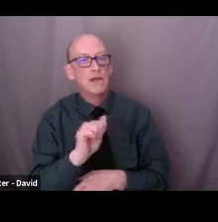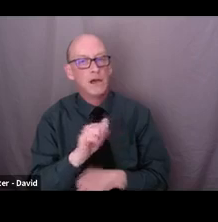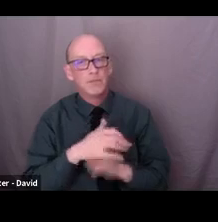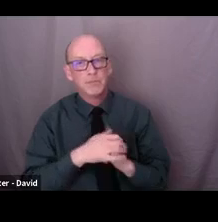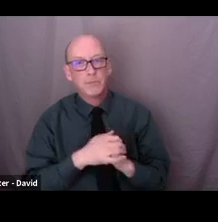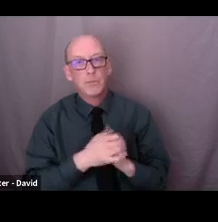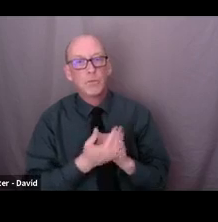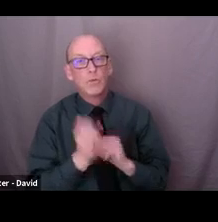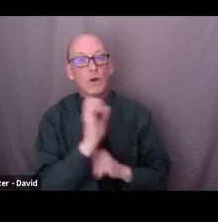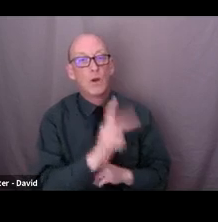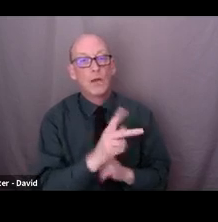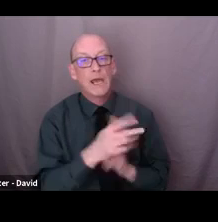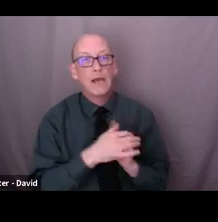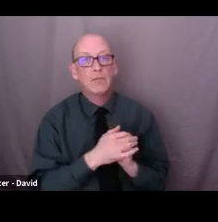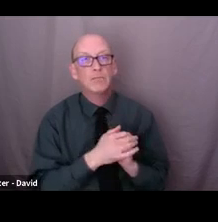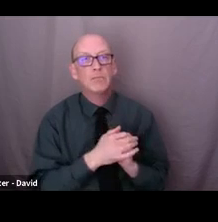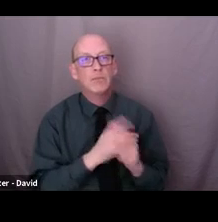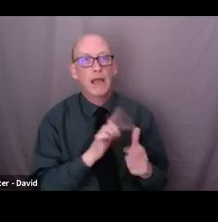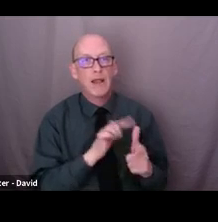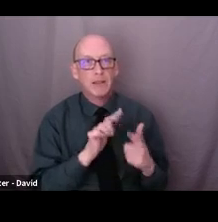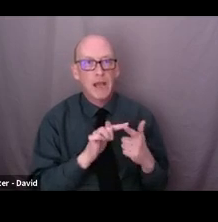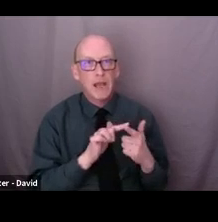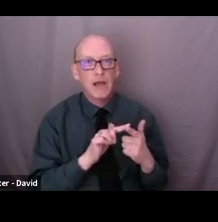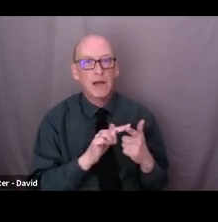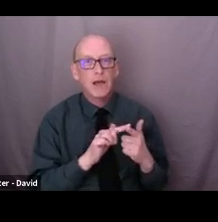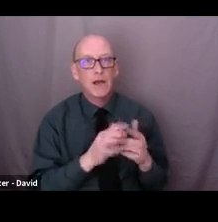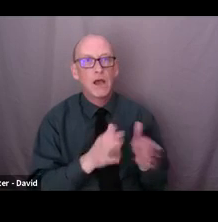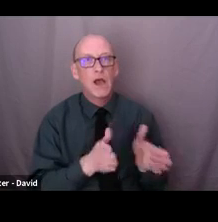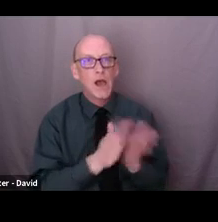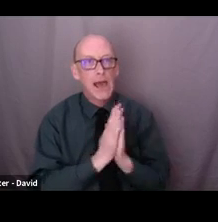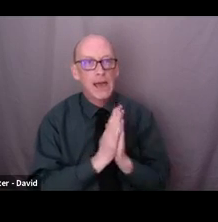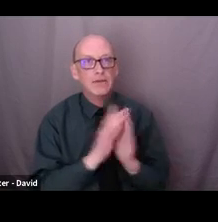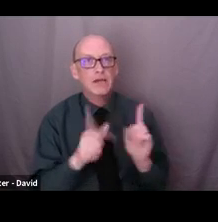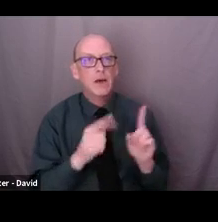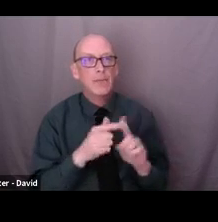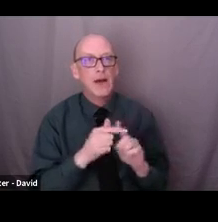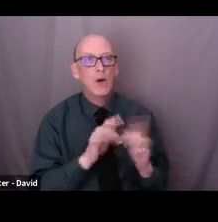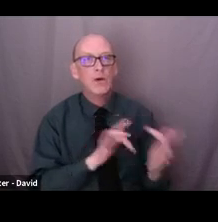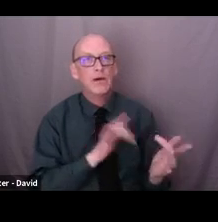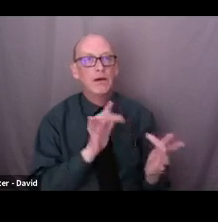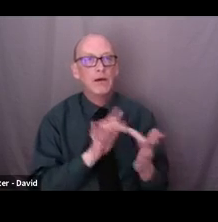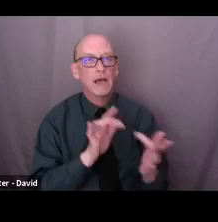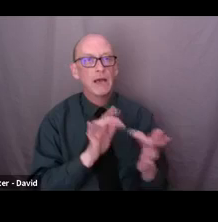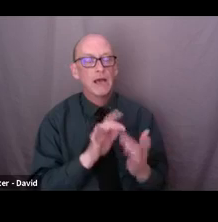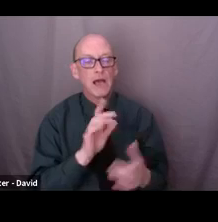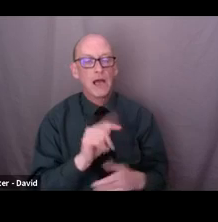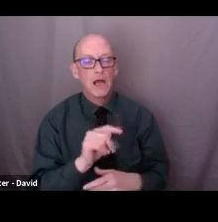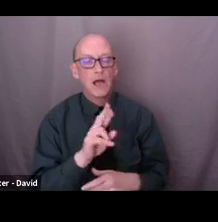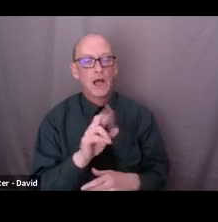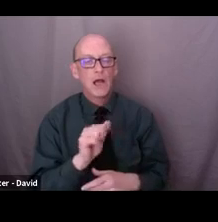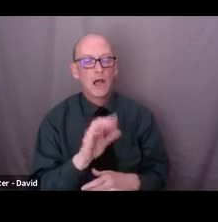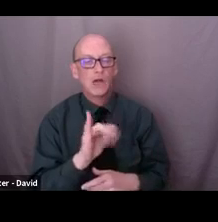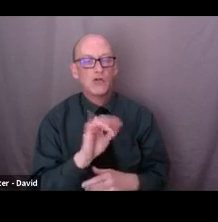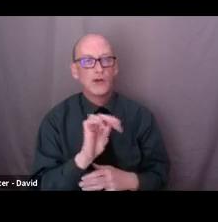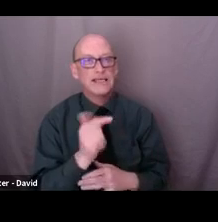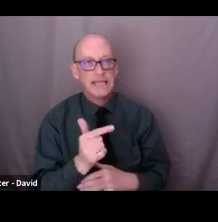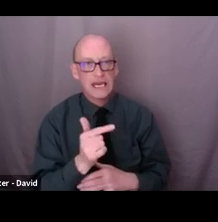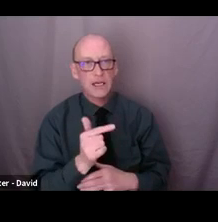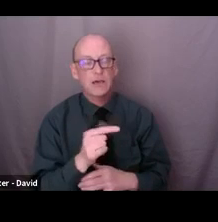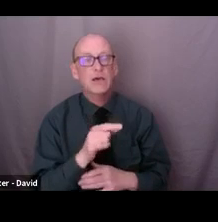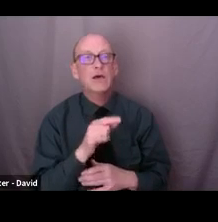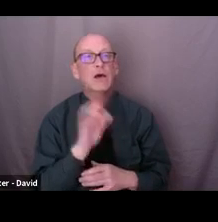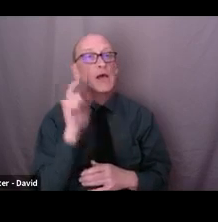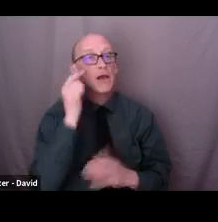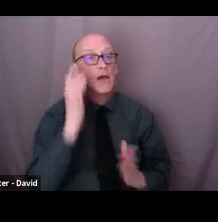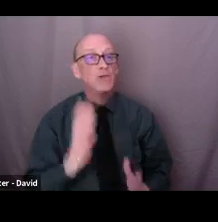And then I'm also going to ask you about our contact tracing within the county, Lucas Sure. County. The governor had